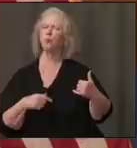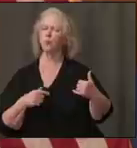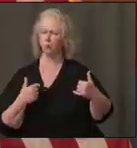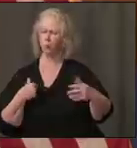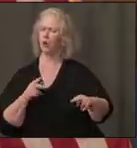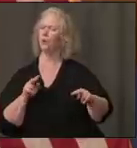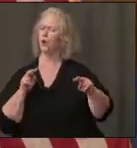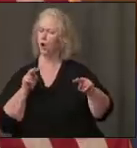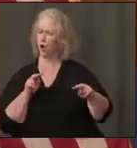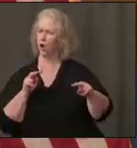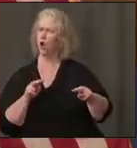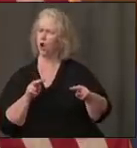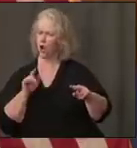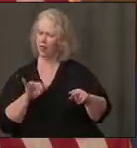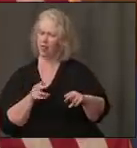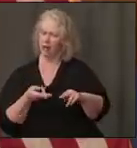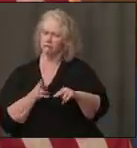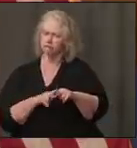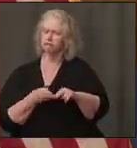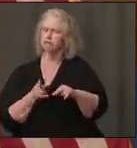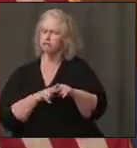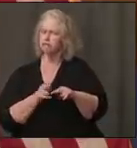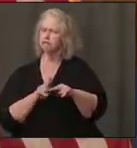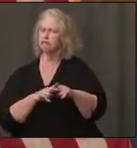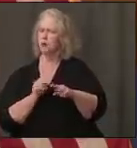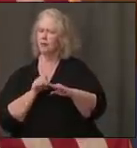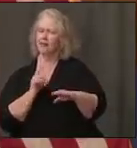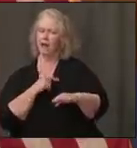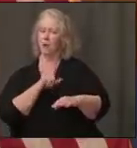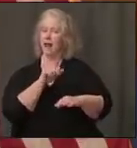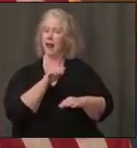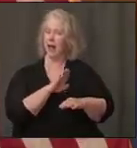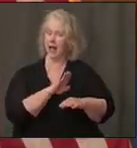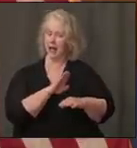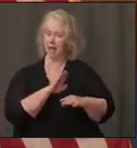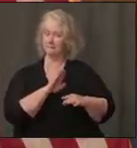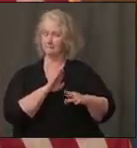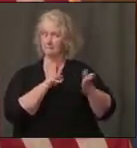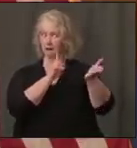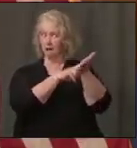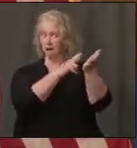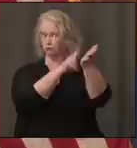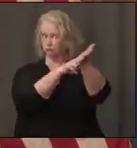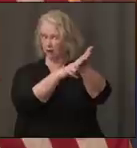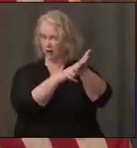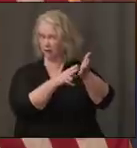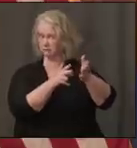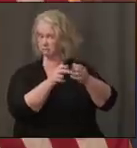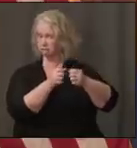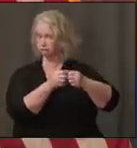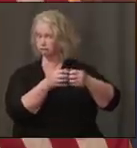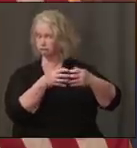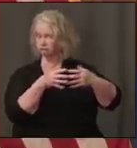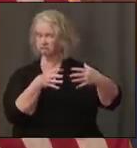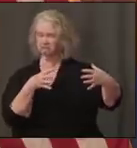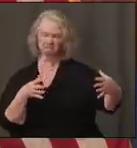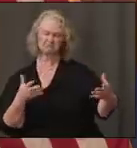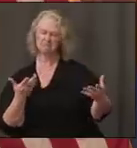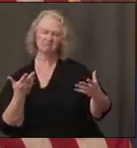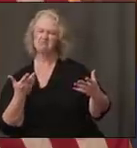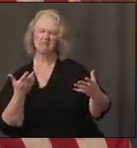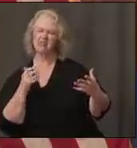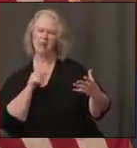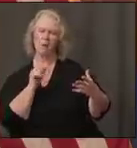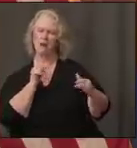look at the ramp up that's occurring with our laboratory capacity that we've put under contract now in the state, that won't be the limiting factor. What will be the